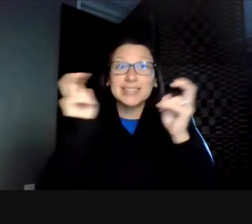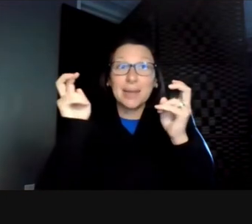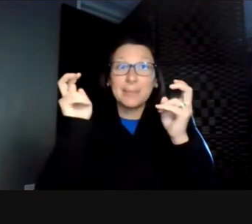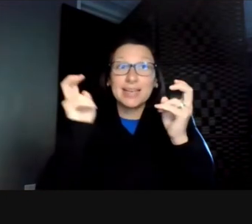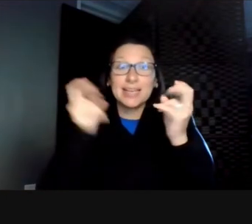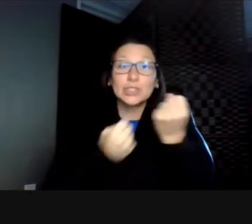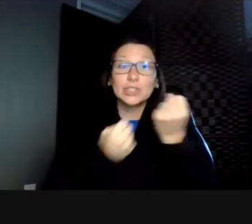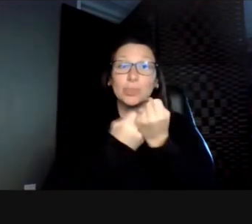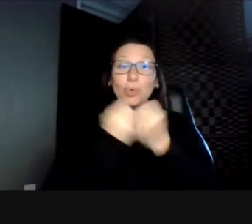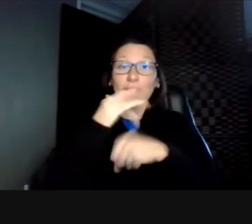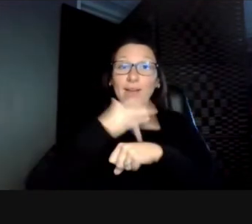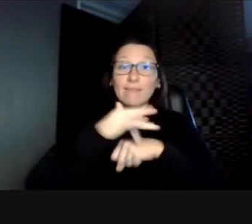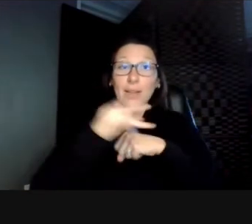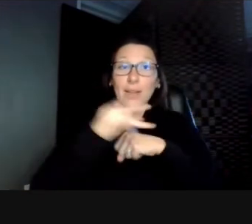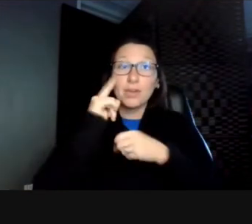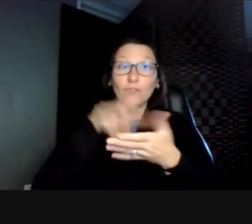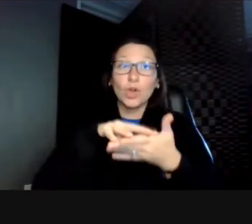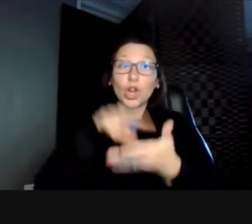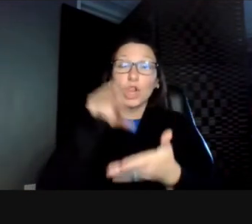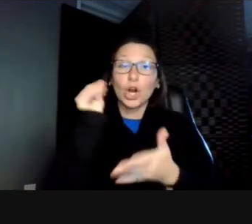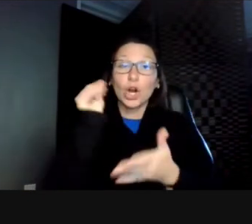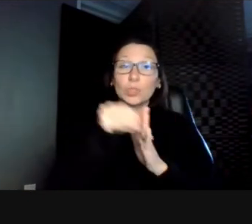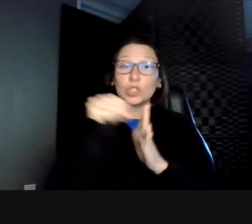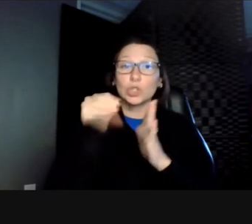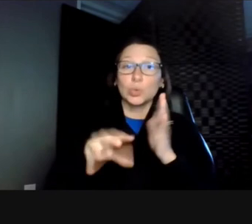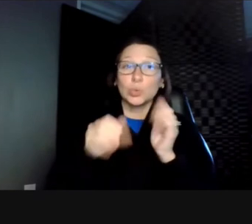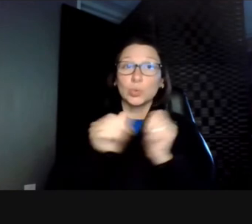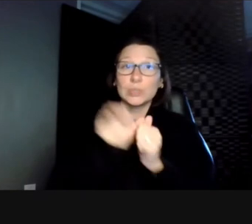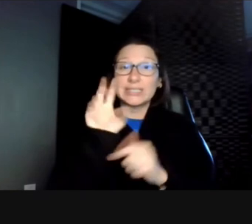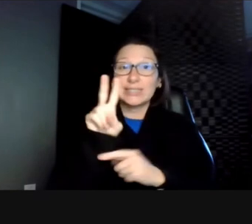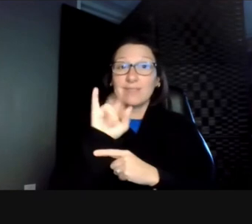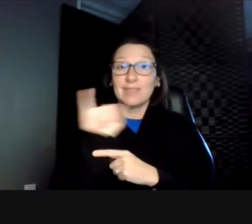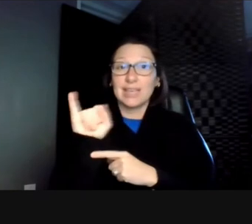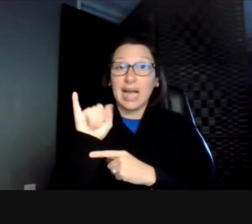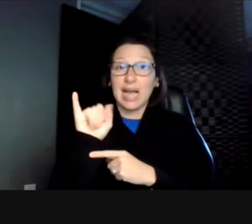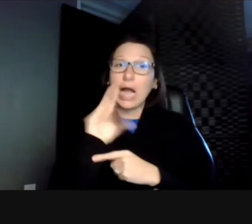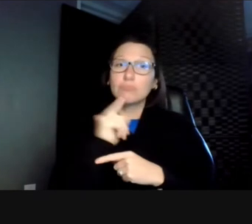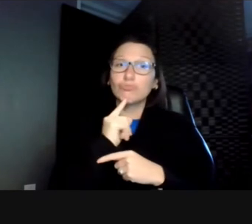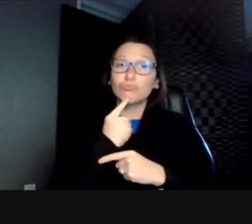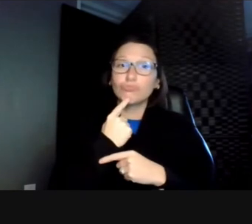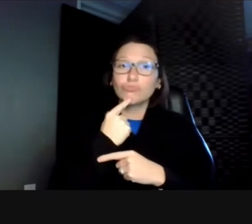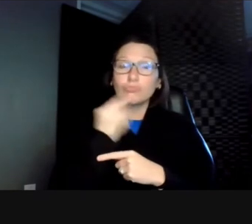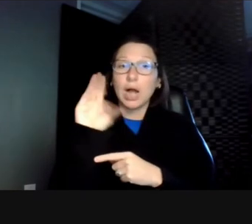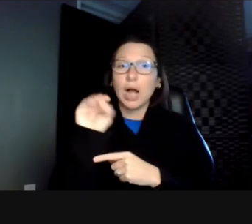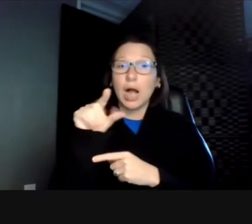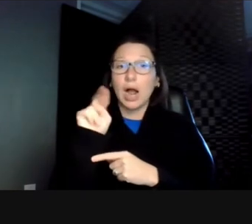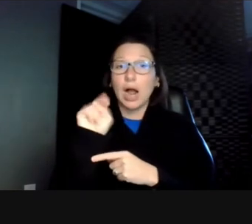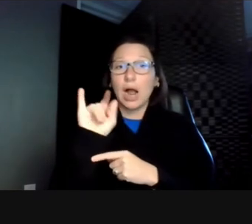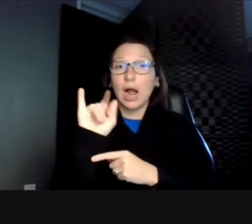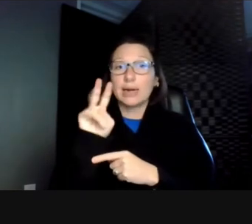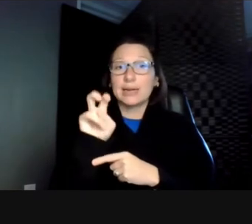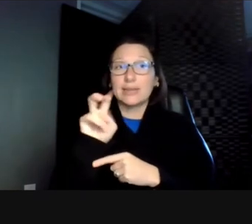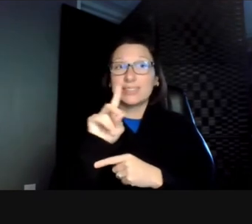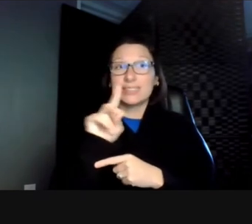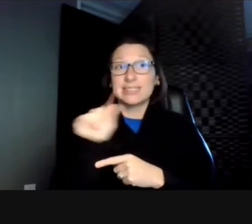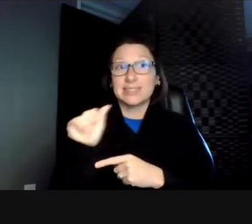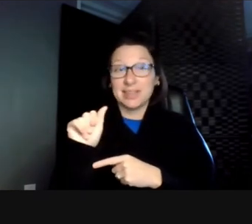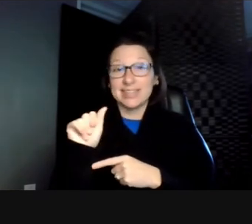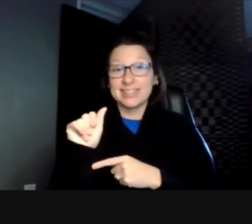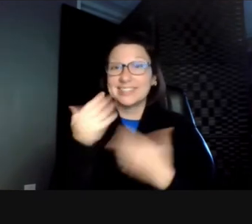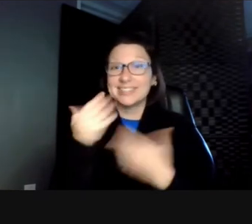for learning for students with cortical visual impairment and significant cognitive disabilities. Thanks for being here,